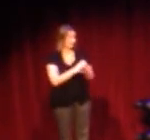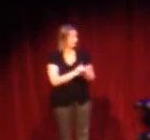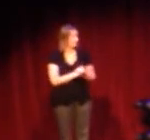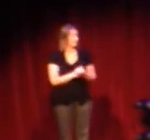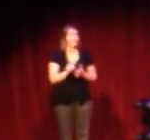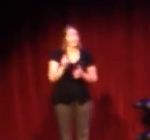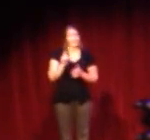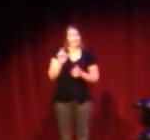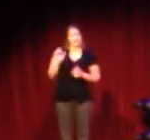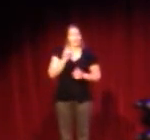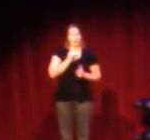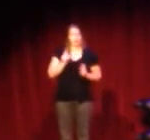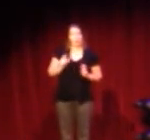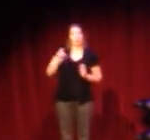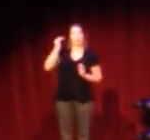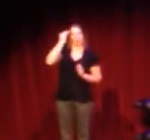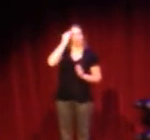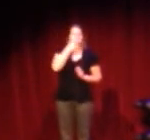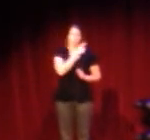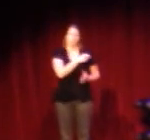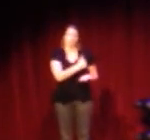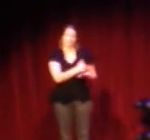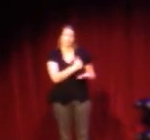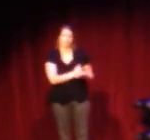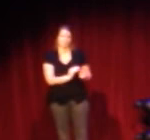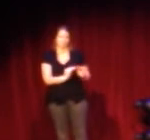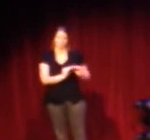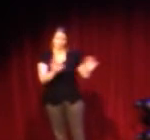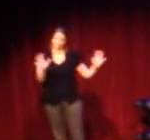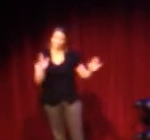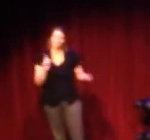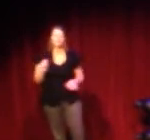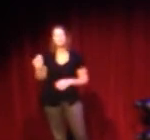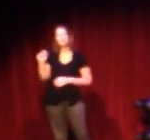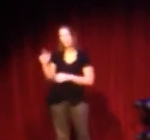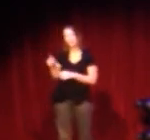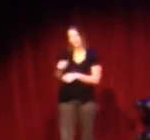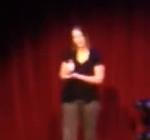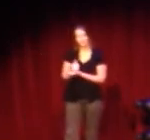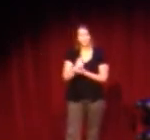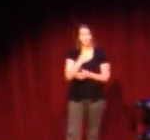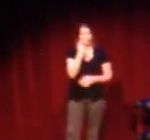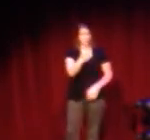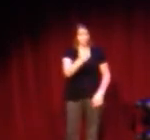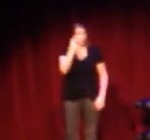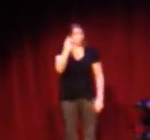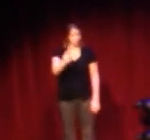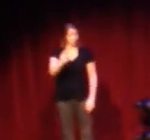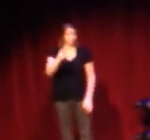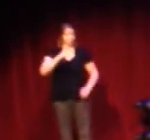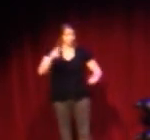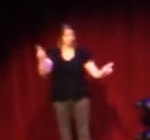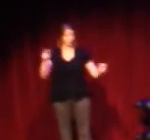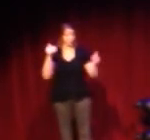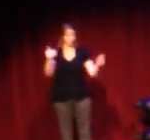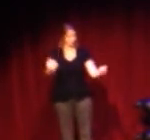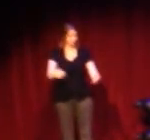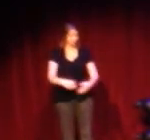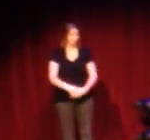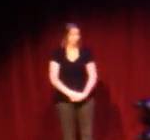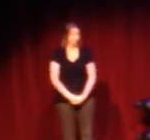out. Lord knows you need it. Here we go. We all do. One and two and ready and go.